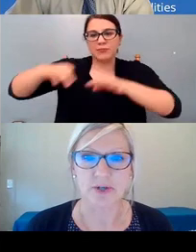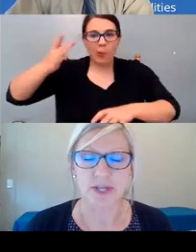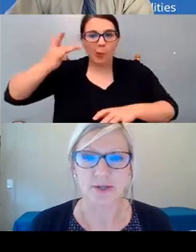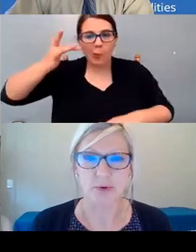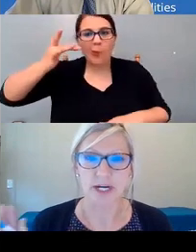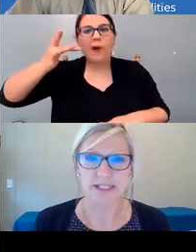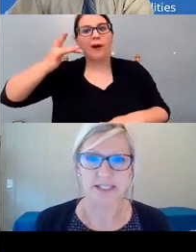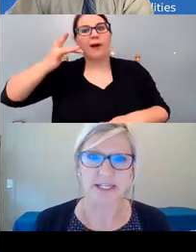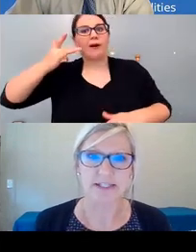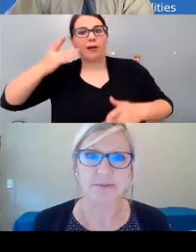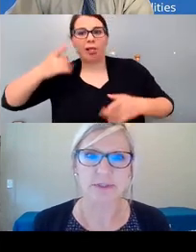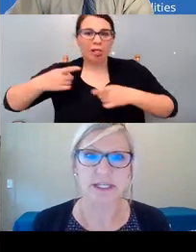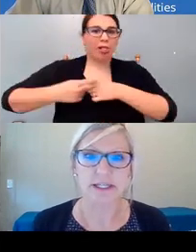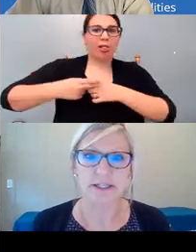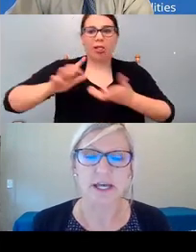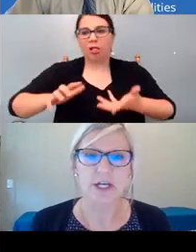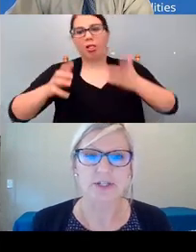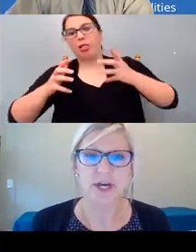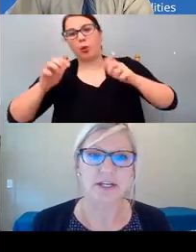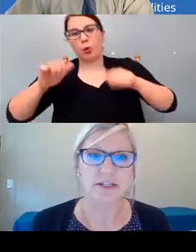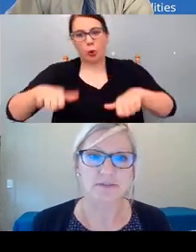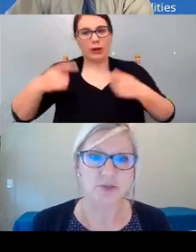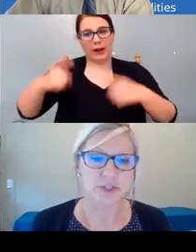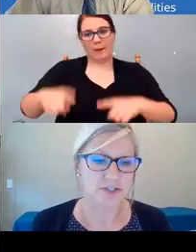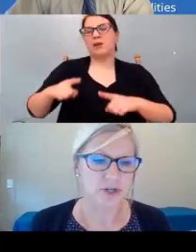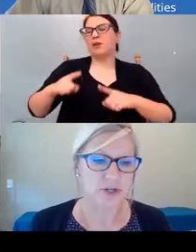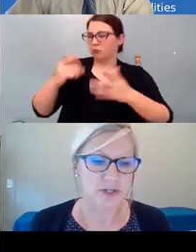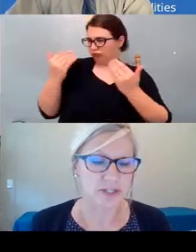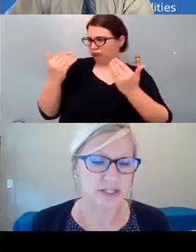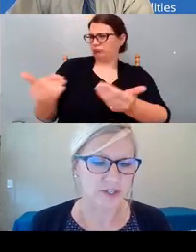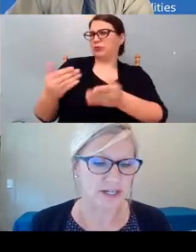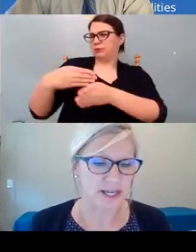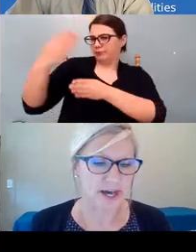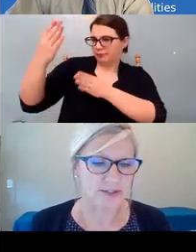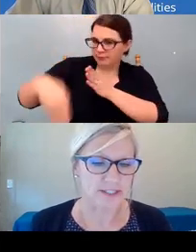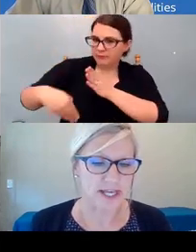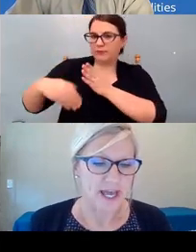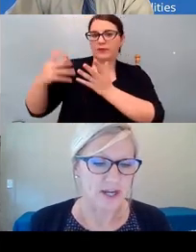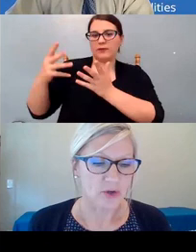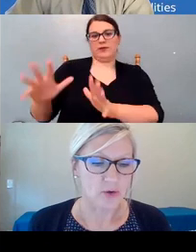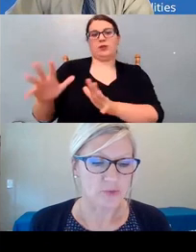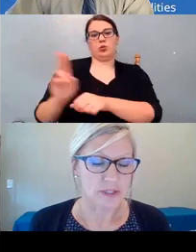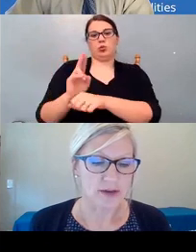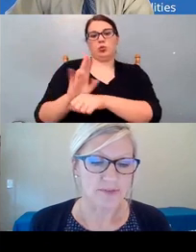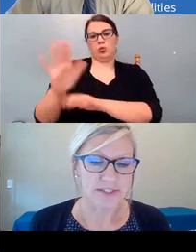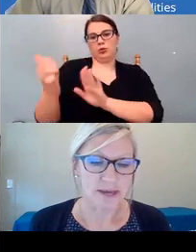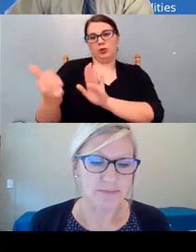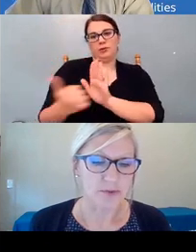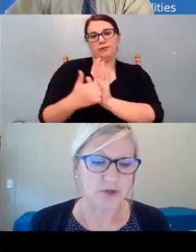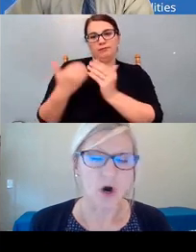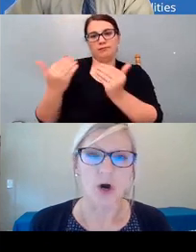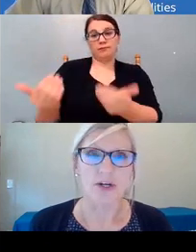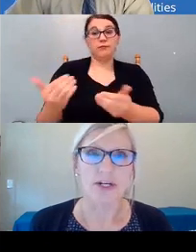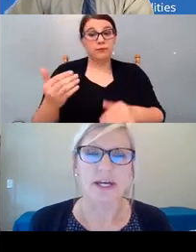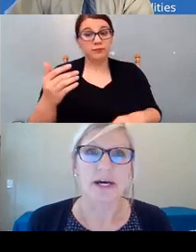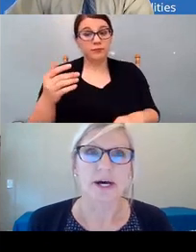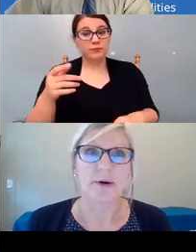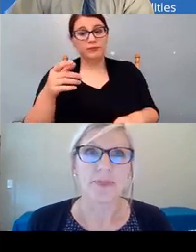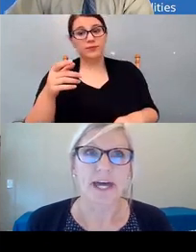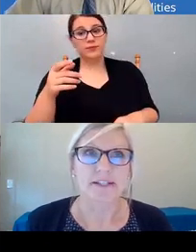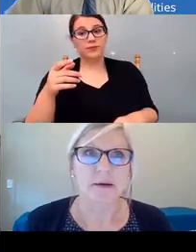to make sure that the process is completed so that individuals can start using their accounts. And of course, we love the stable